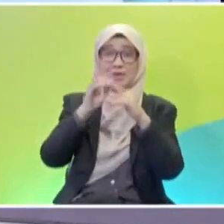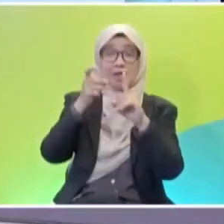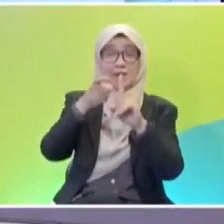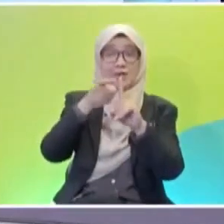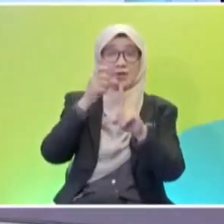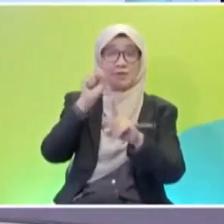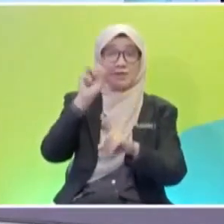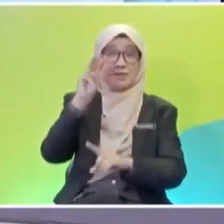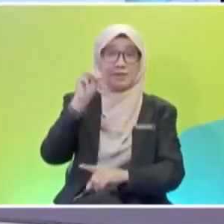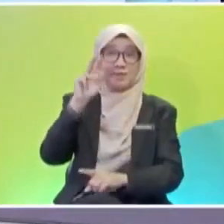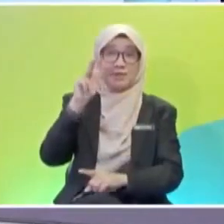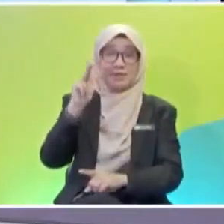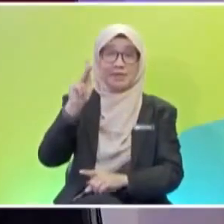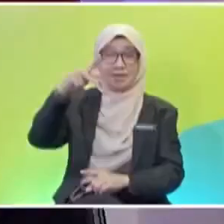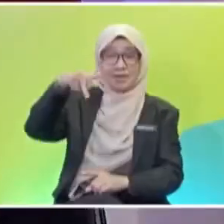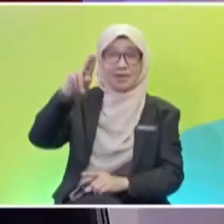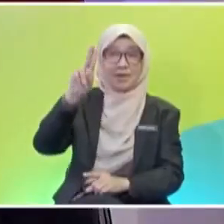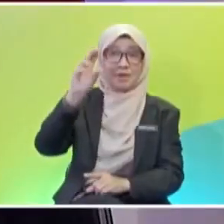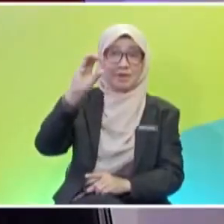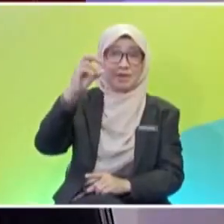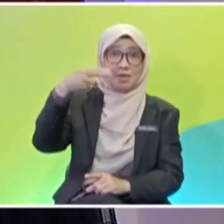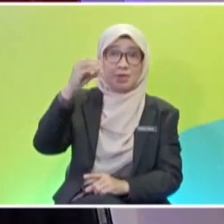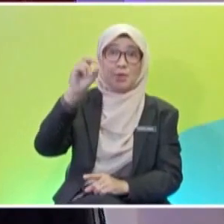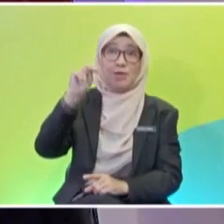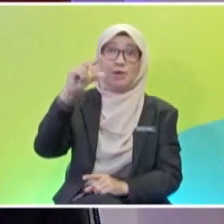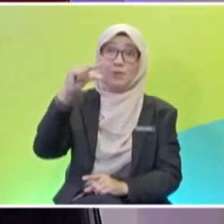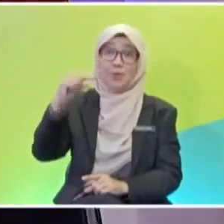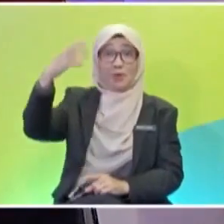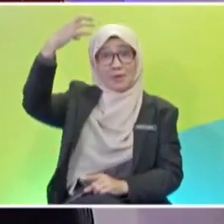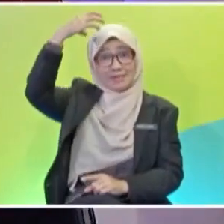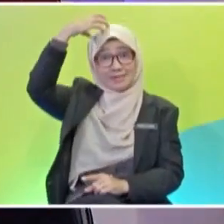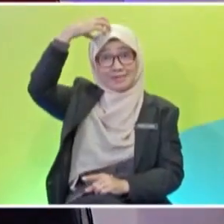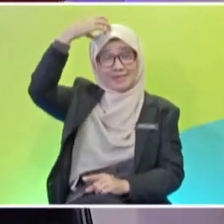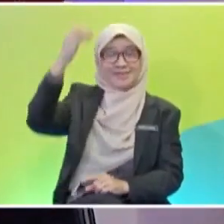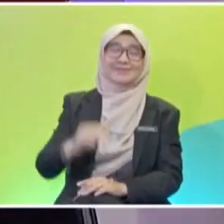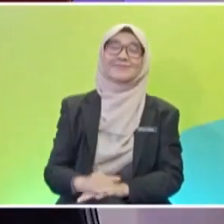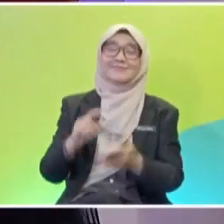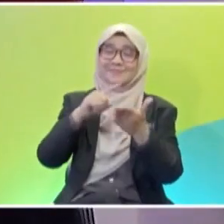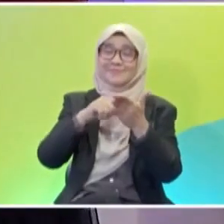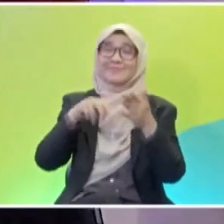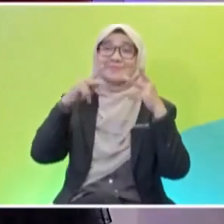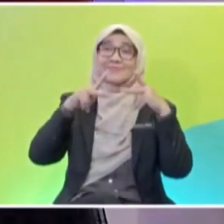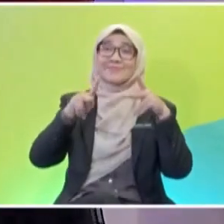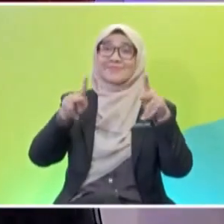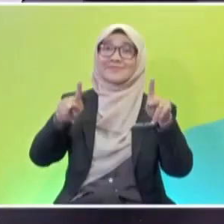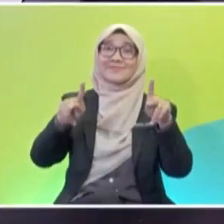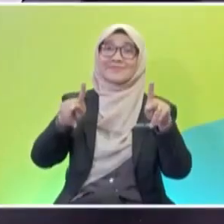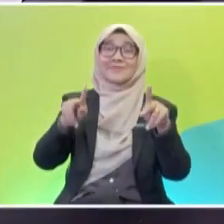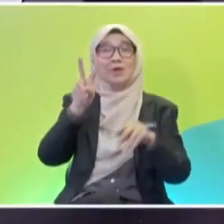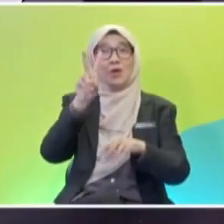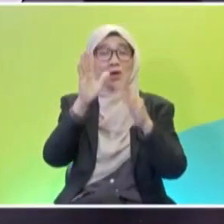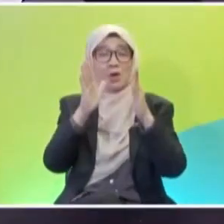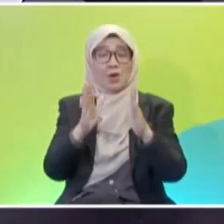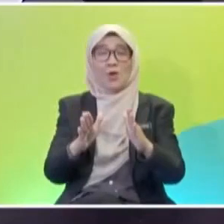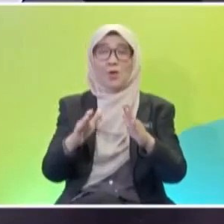Puchong 1, Puchong, Selangor. Hi, teacher. How are you? I'm doing great. What about you? I'm doing great as well, and I'm wondering what